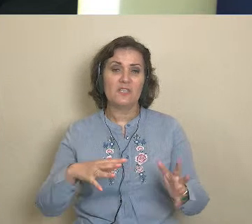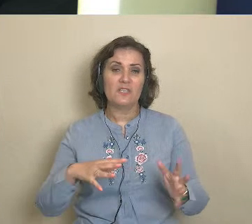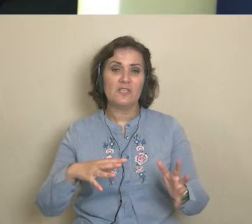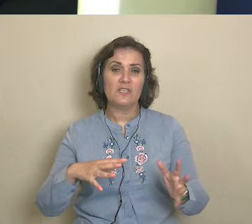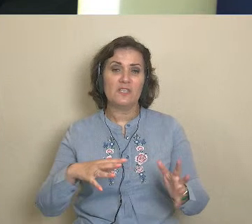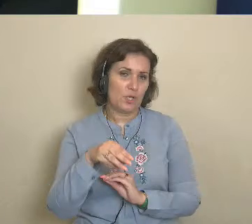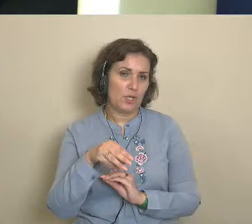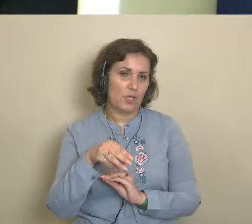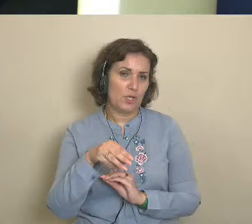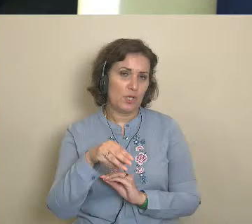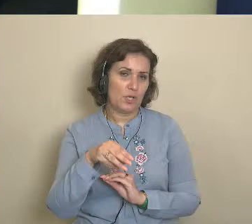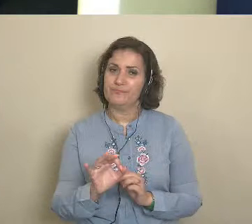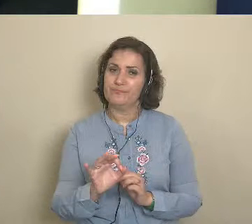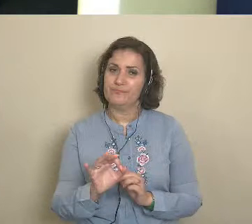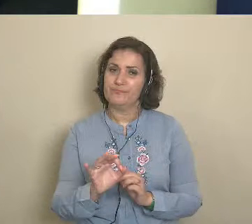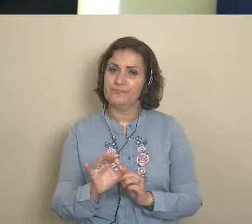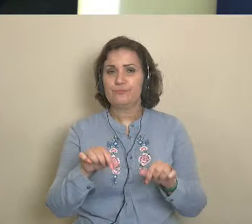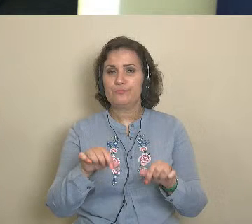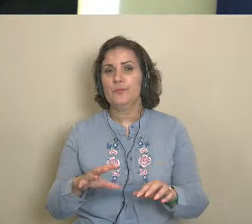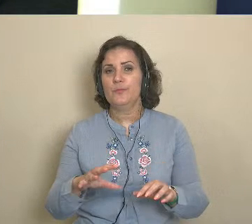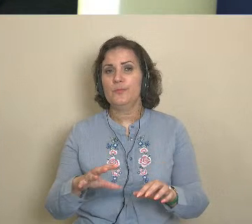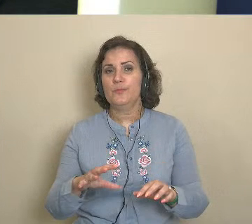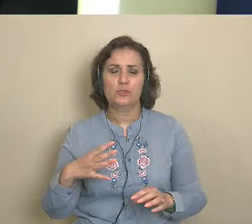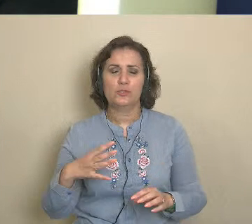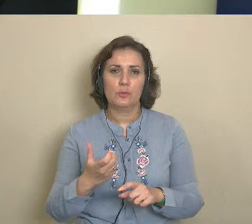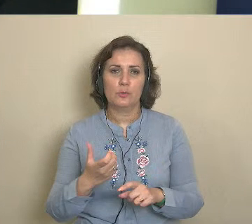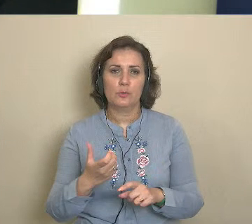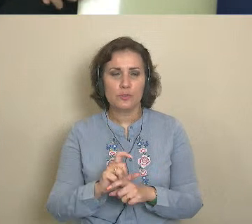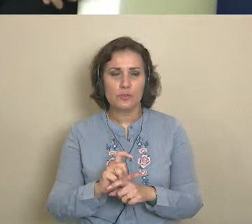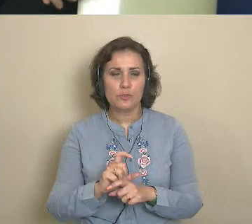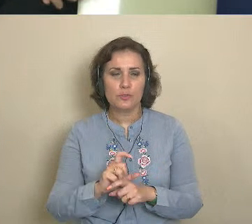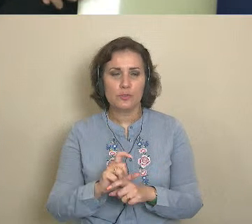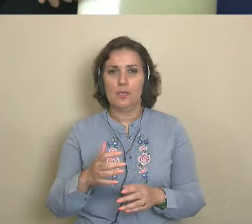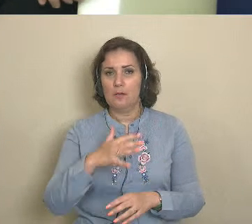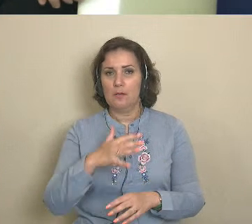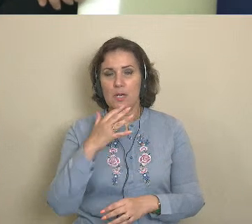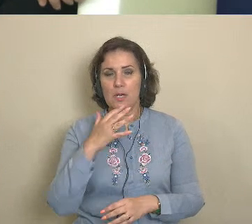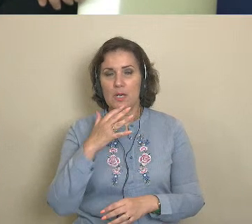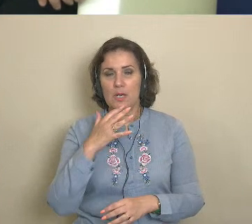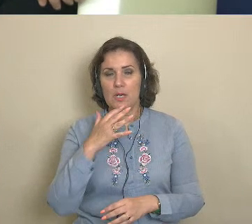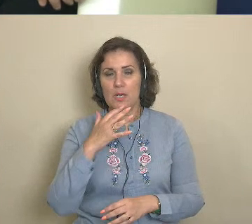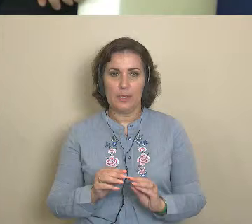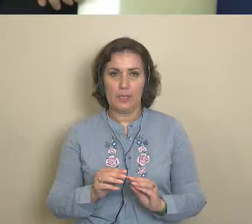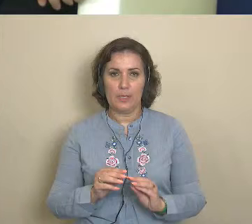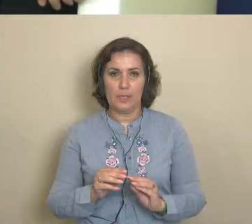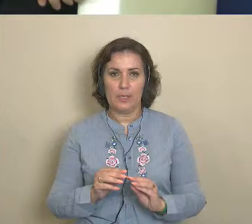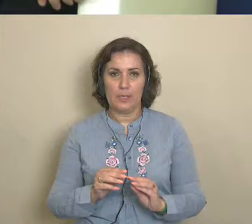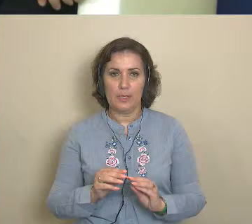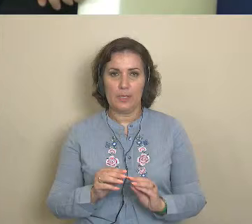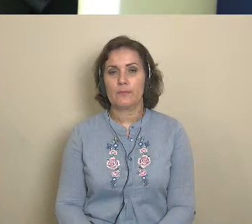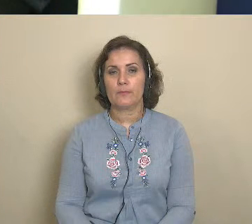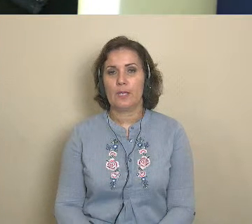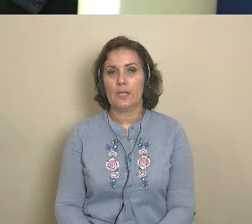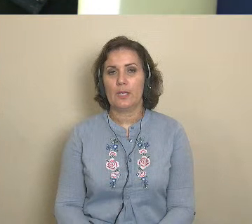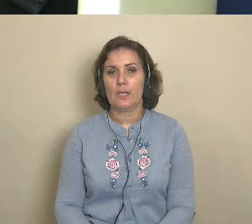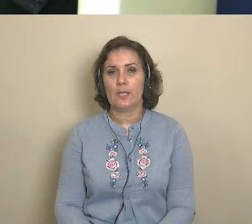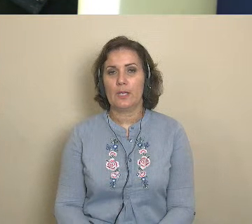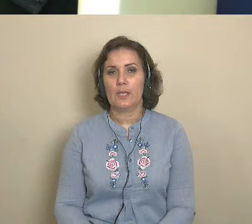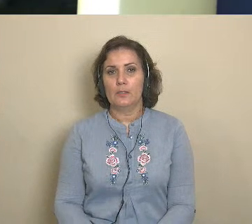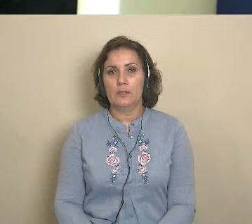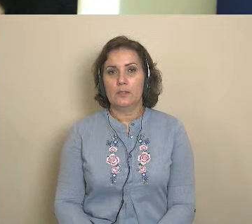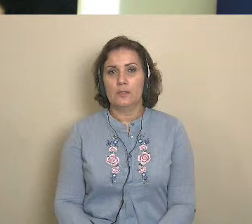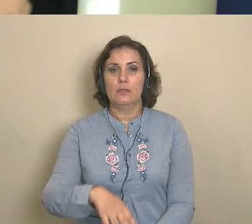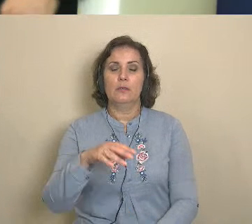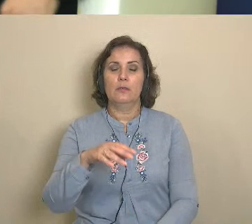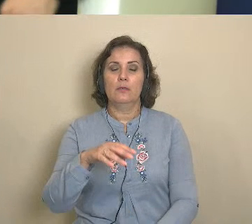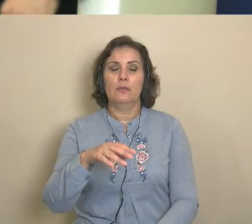then you expect them to do all this kind of groundwork, then, well, you might see a lot of